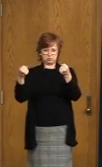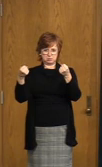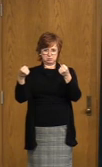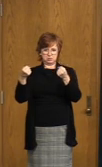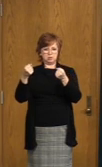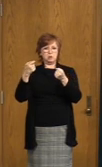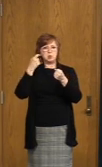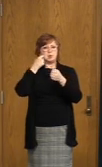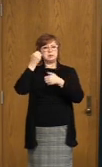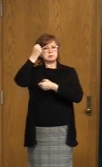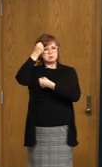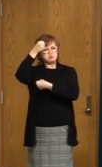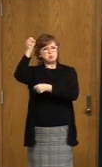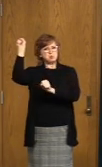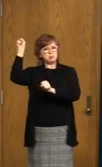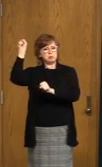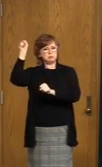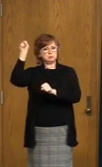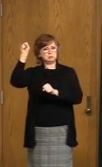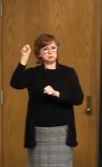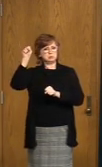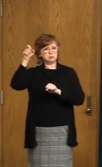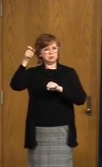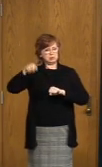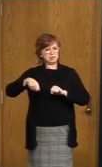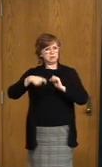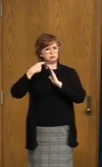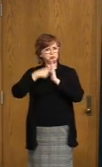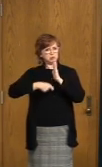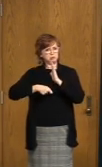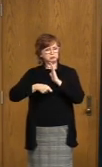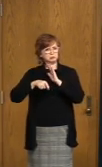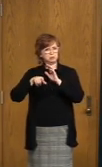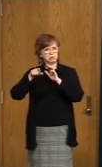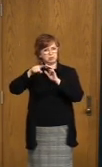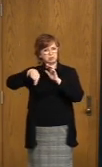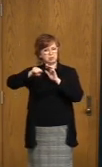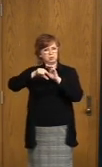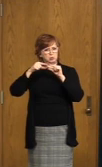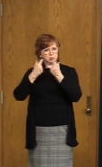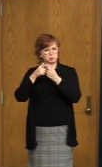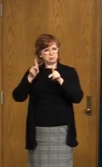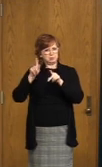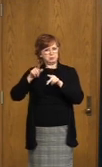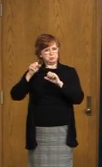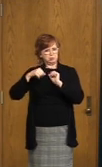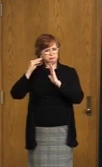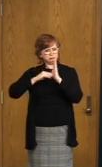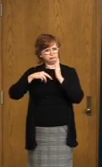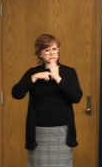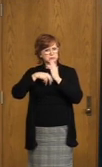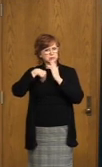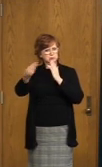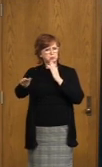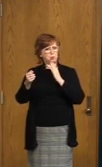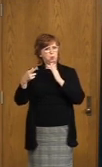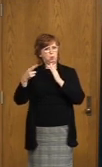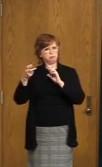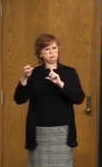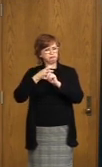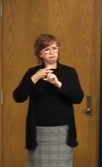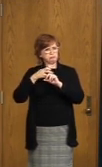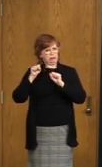these protesters could be charged from the incident on Saturday. I'm also wondering, just to follow up on another